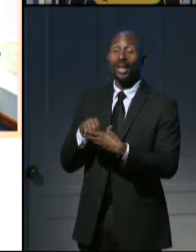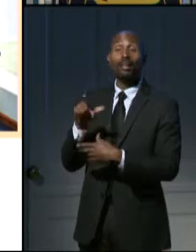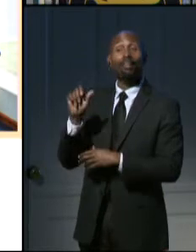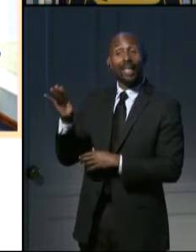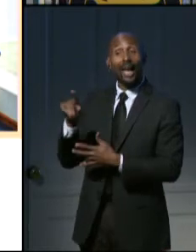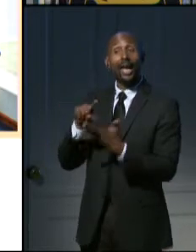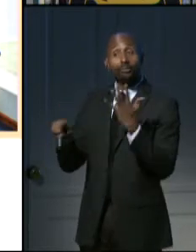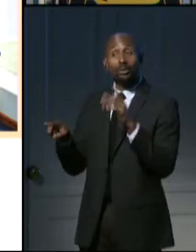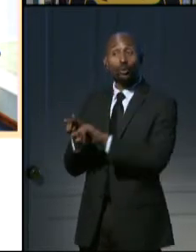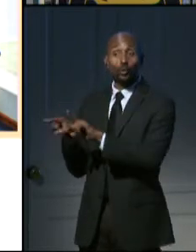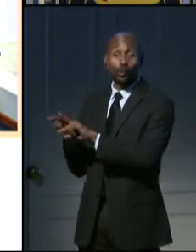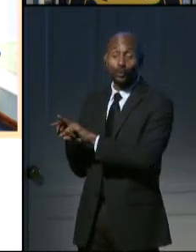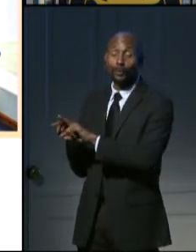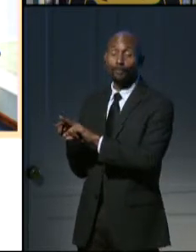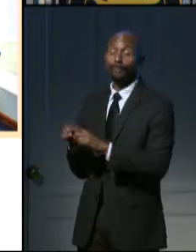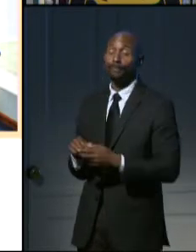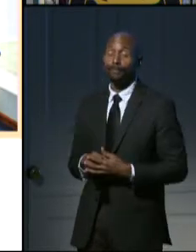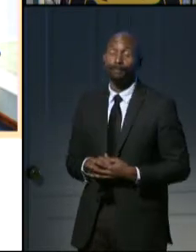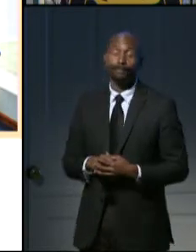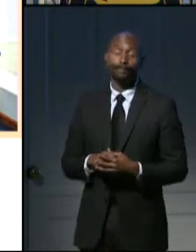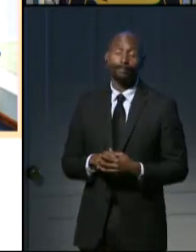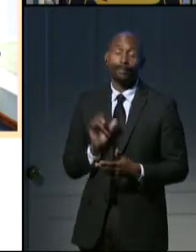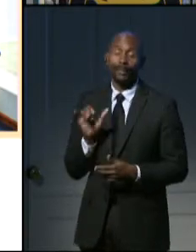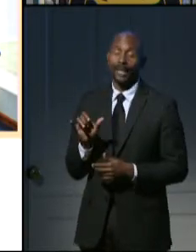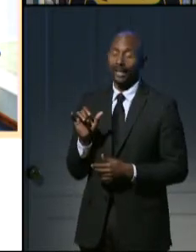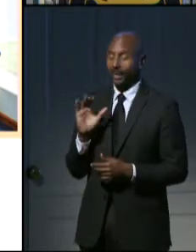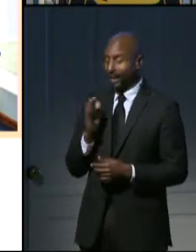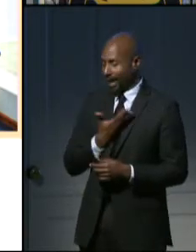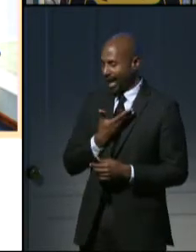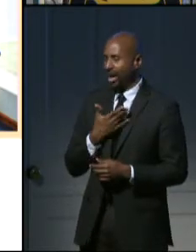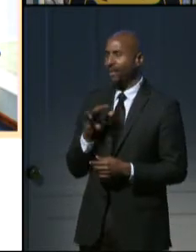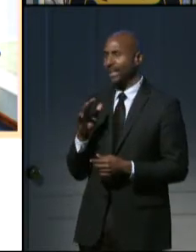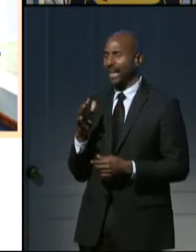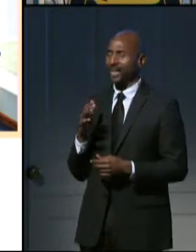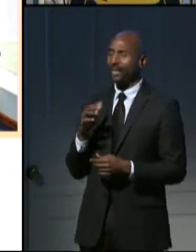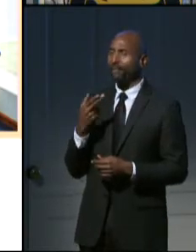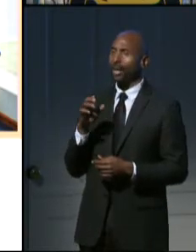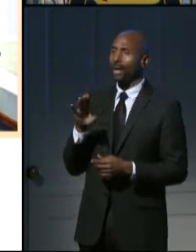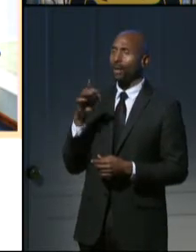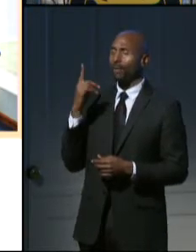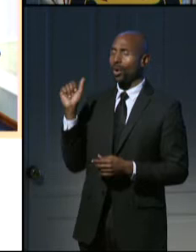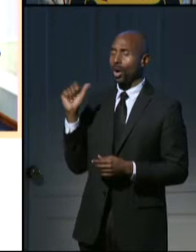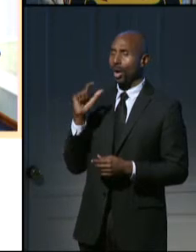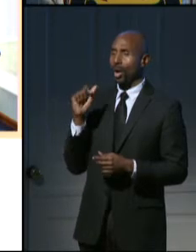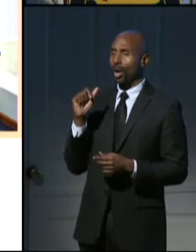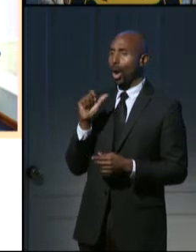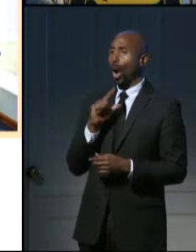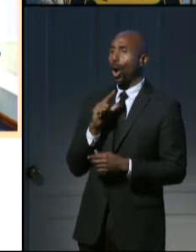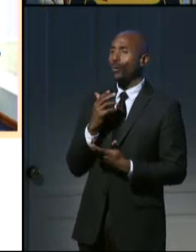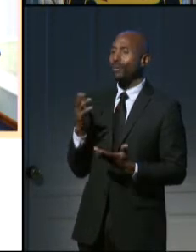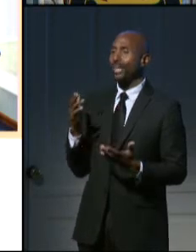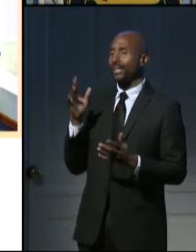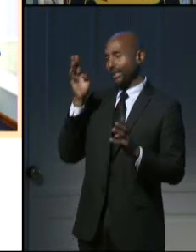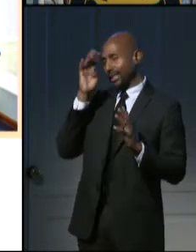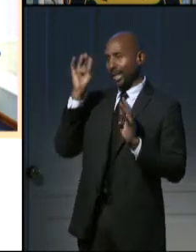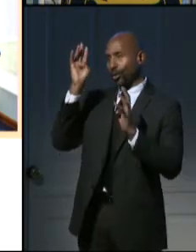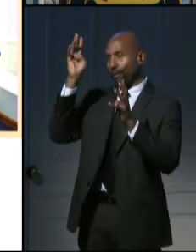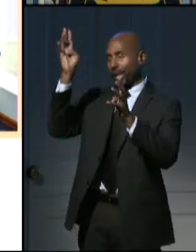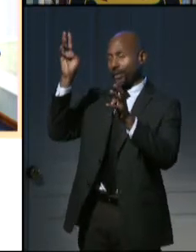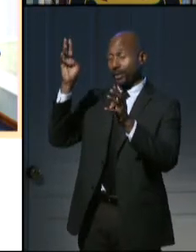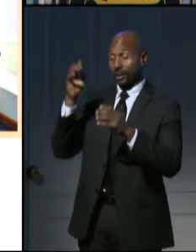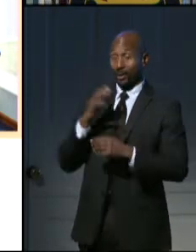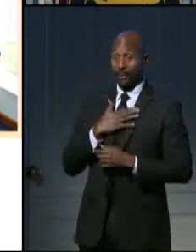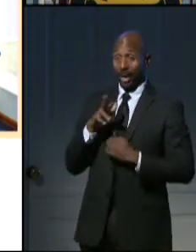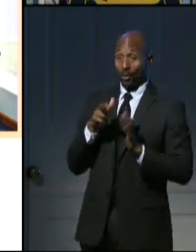which is our kind of hub for all things innovation. And my role as part